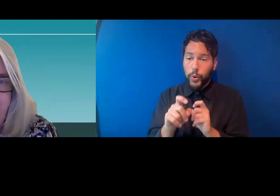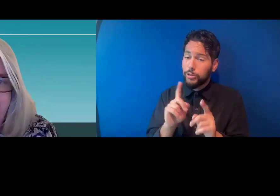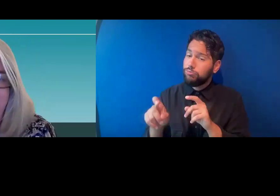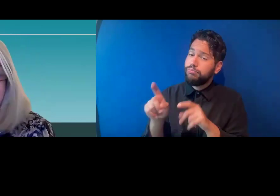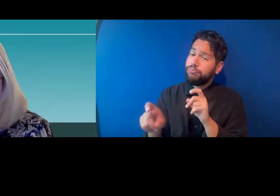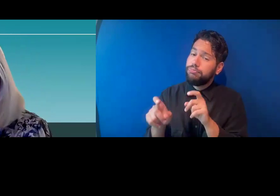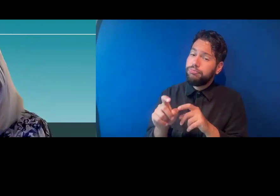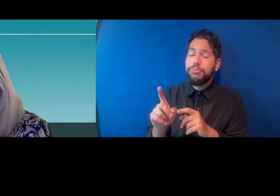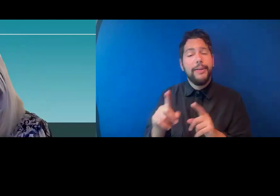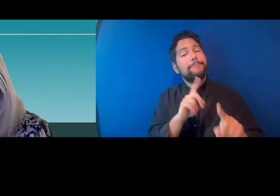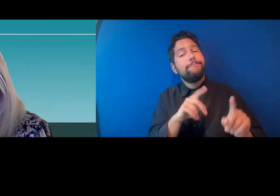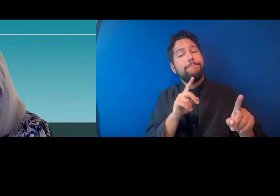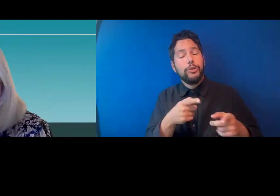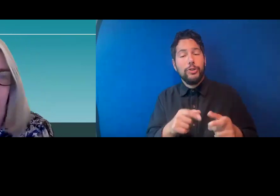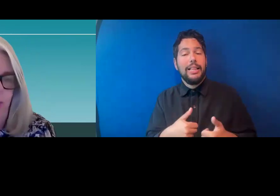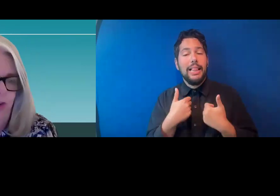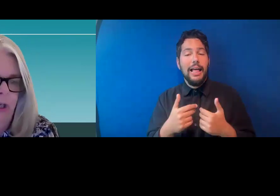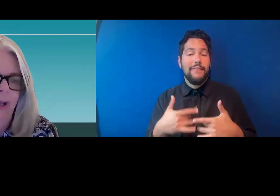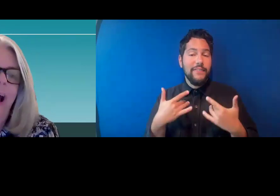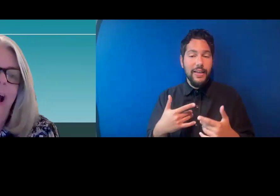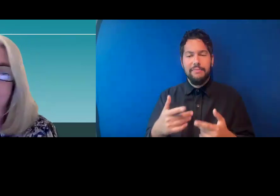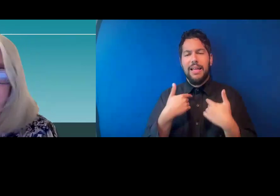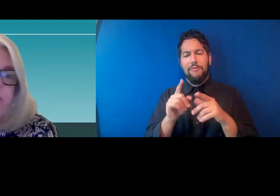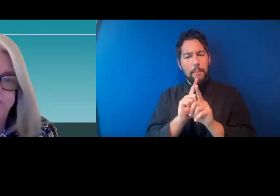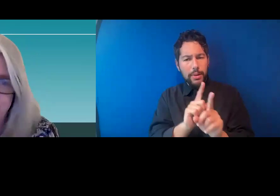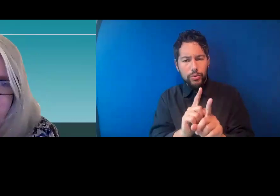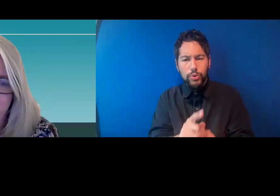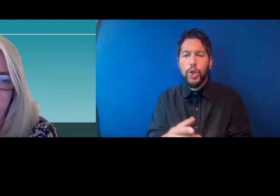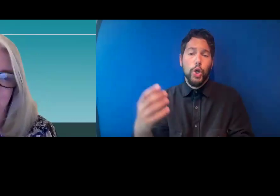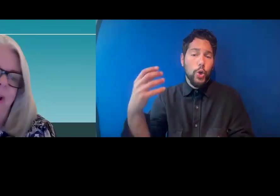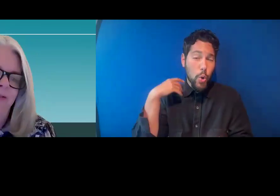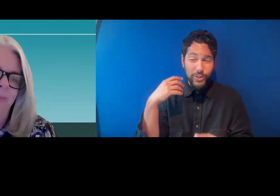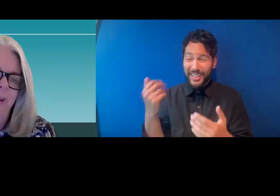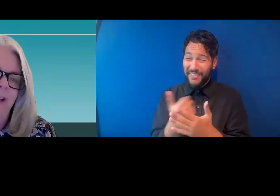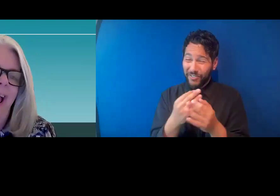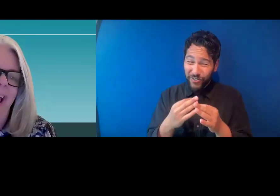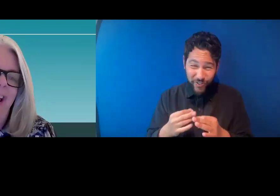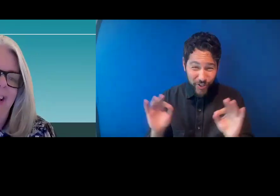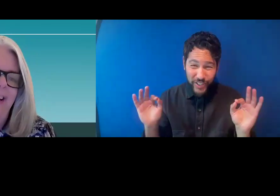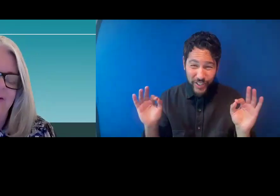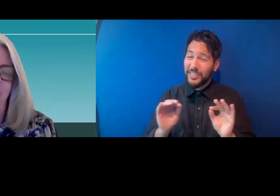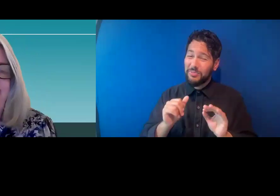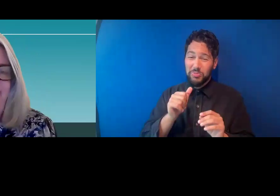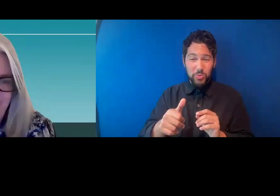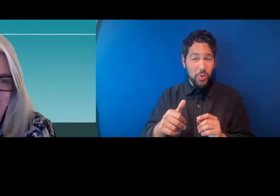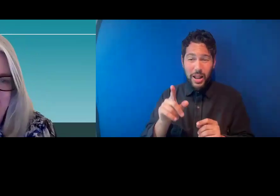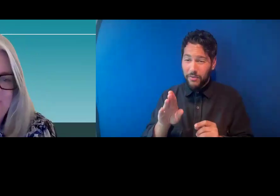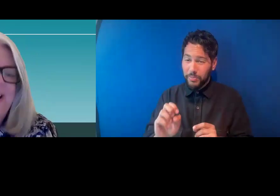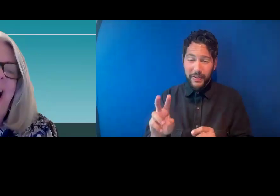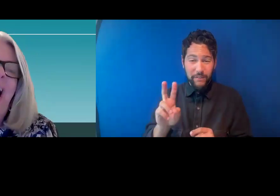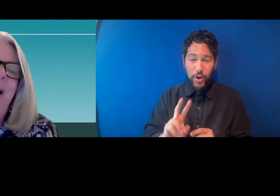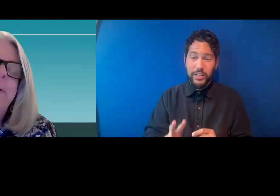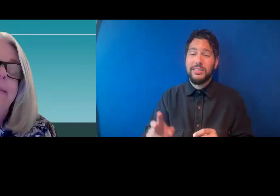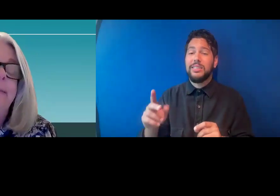live events. They have mentoring, they have coaching. It's all free. You don't have to be a Verizon